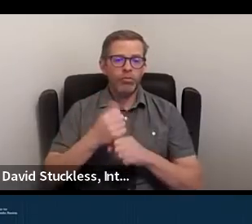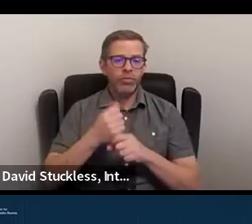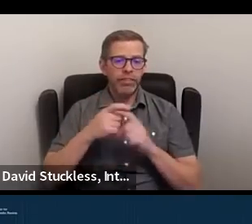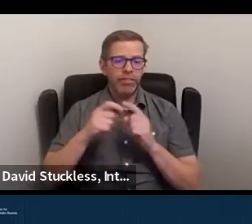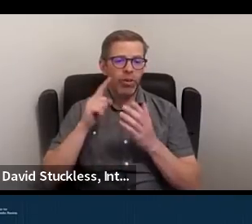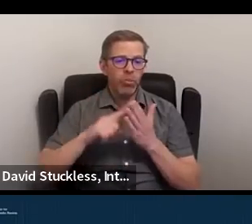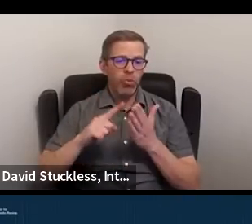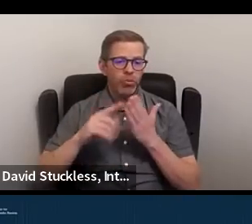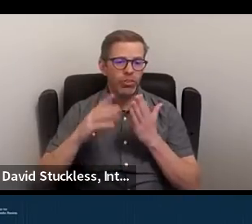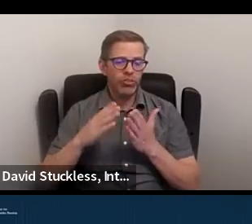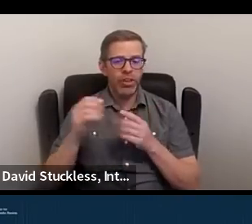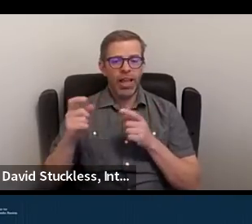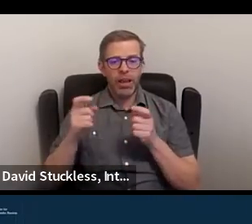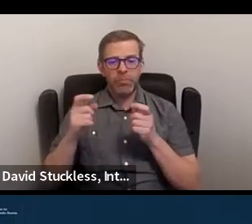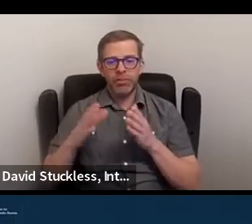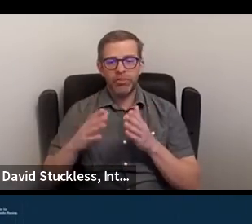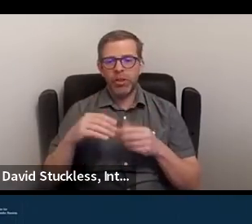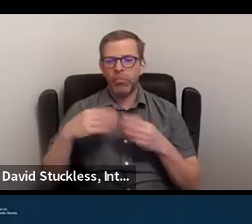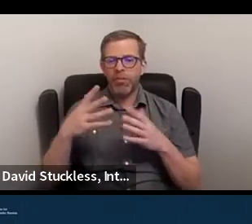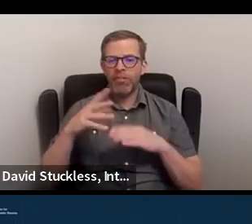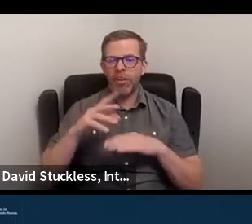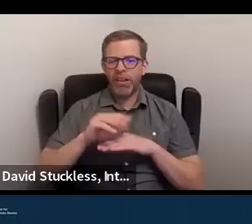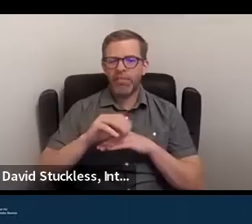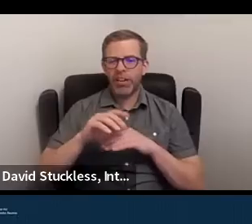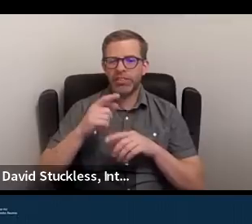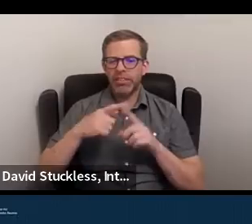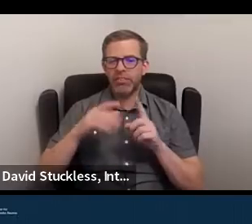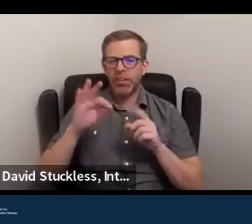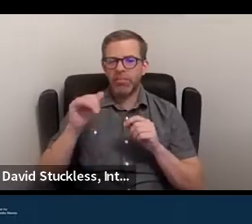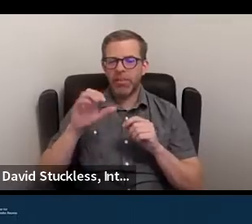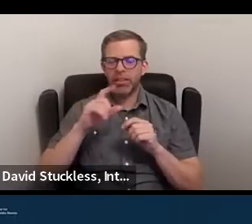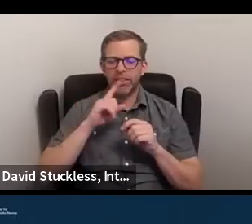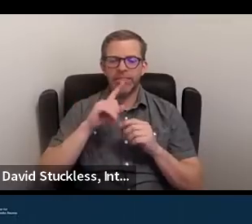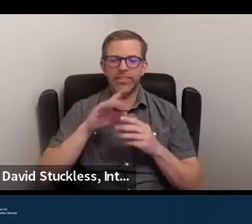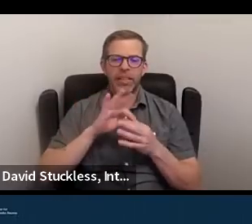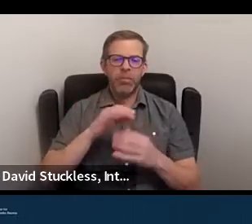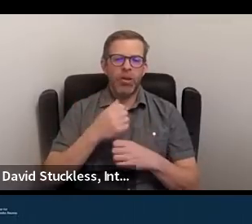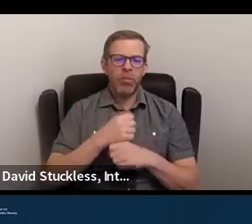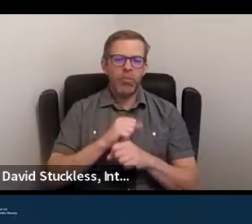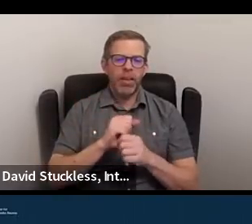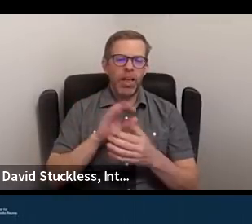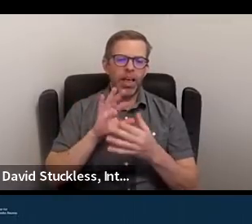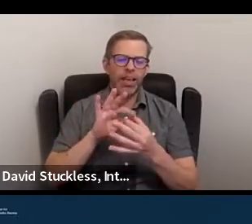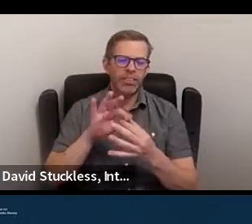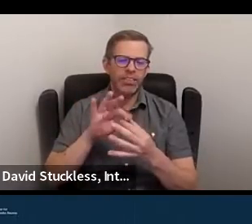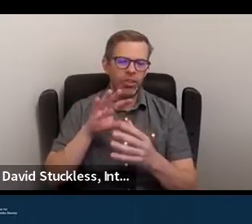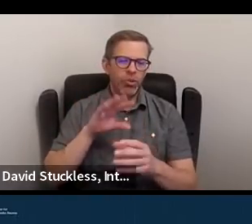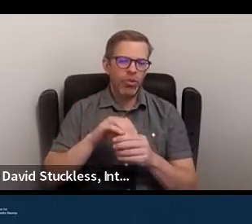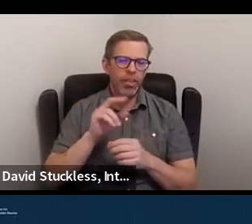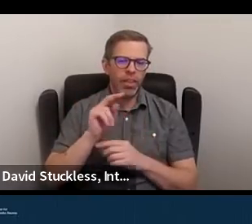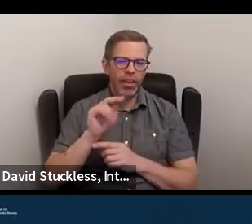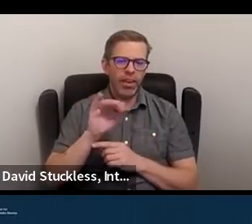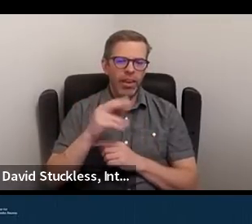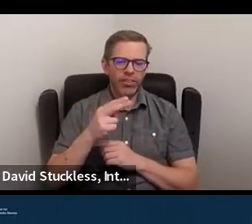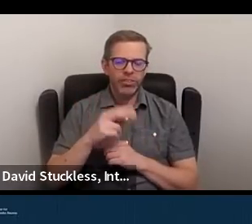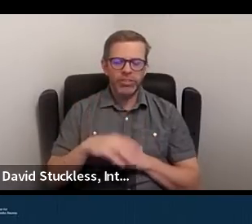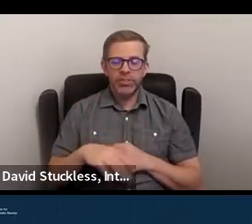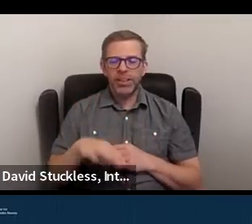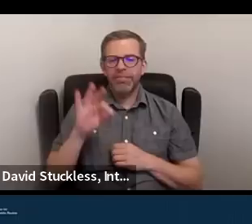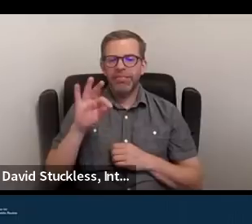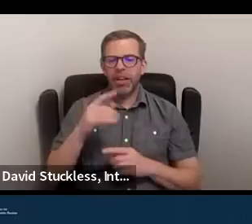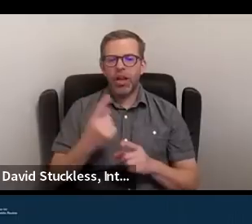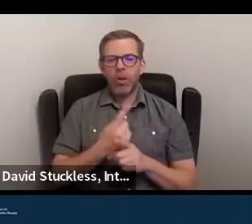researchers and administrators providing advice to faculty is about making connections with NIH and finding the